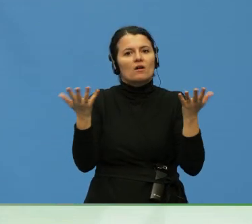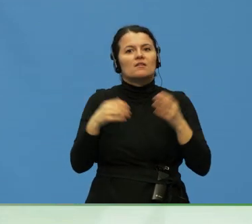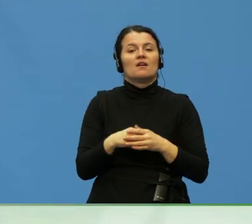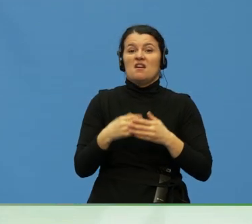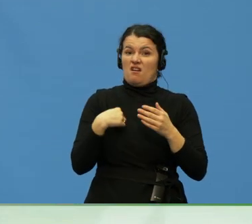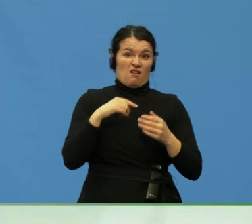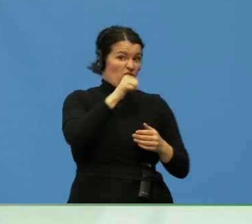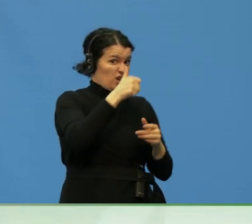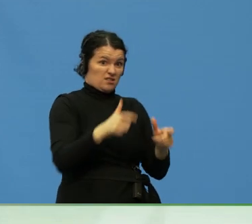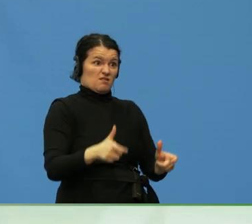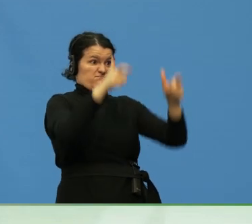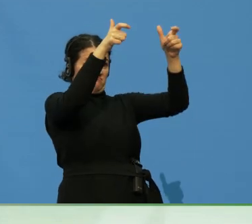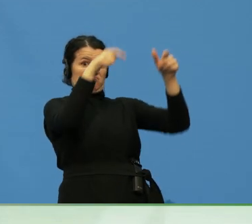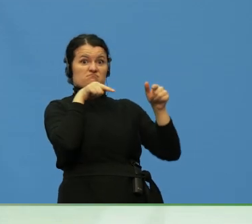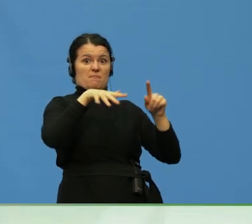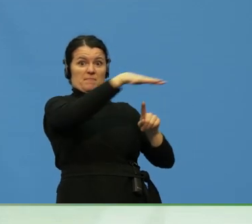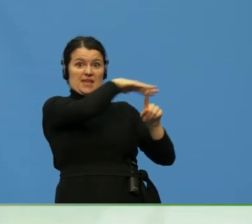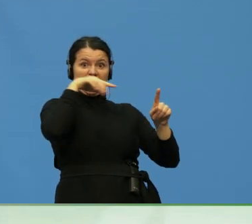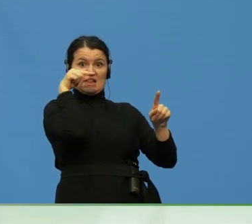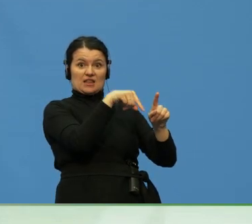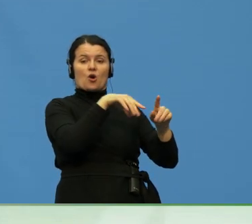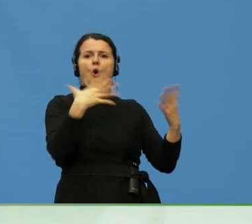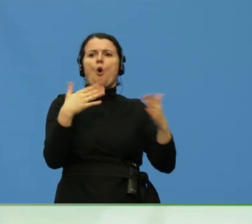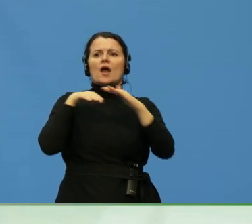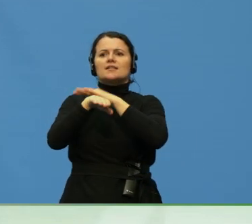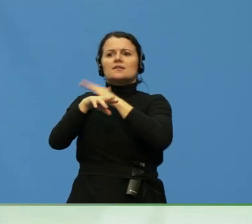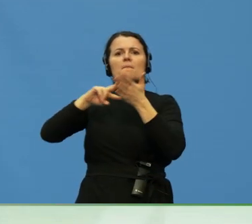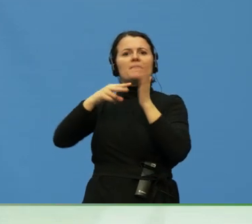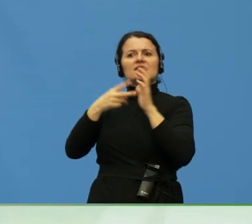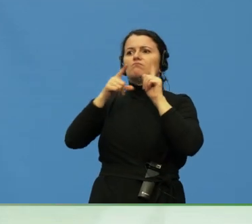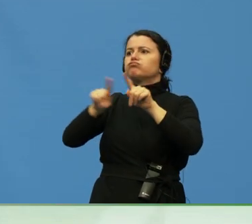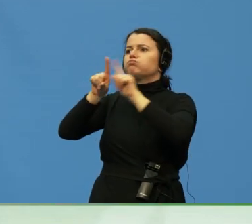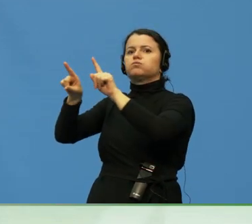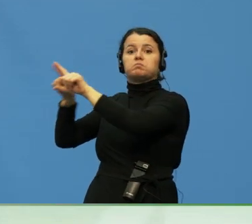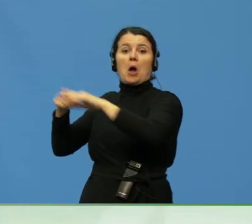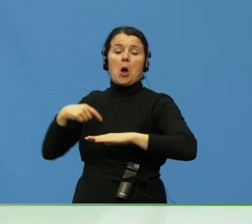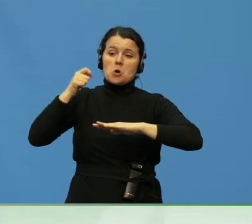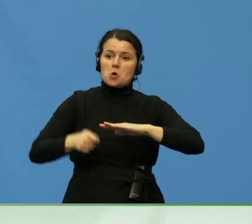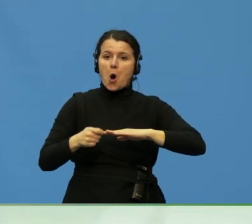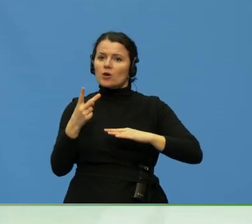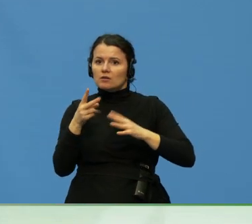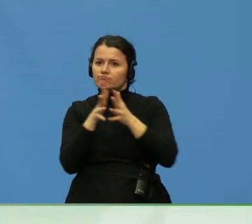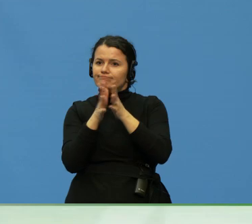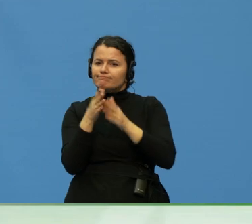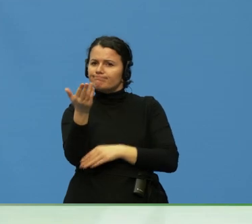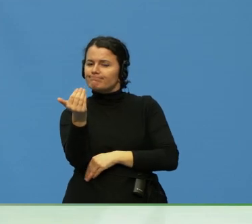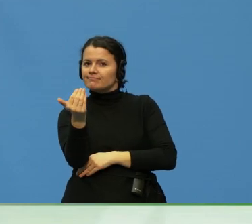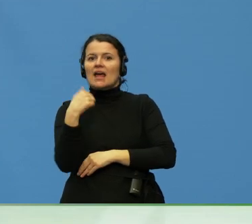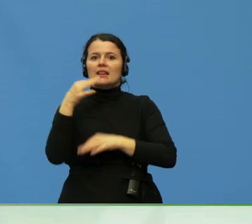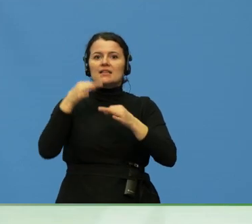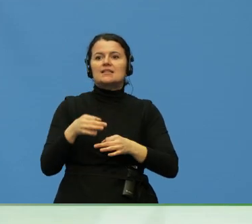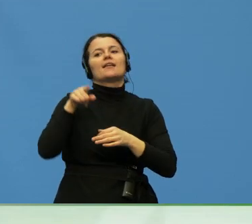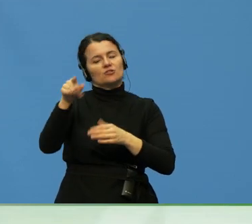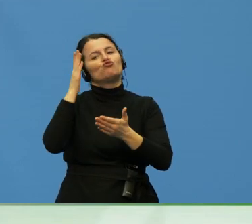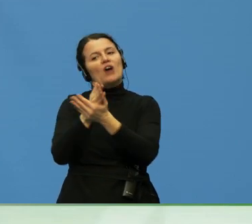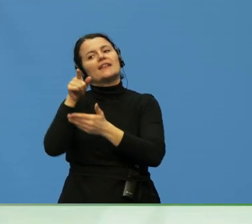standards, or is accessibility defined case by case through court decisions, which will actually not lead to any